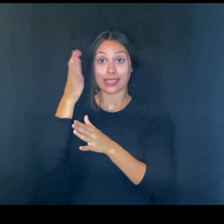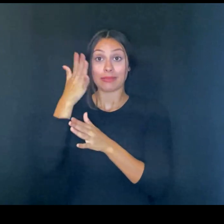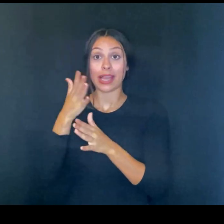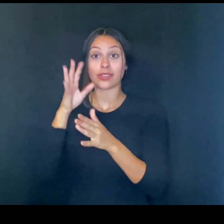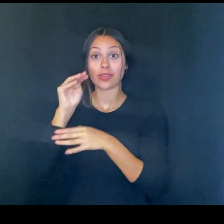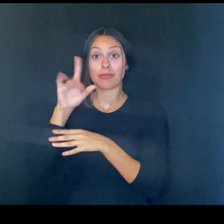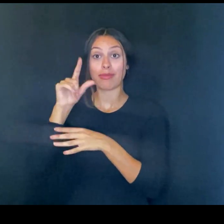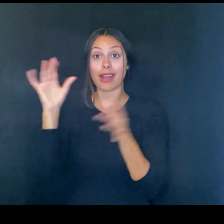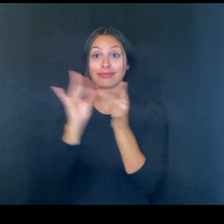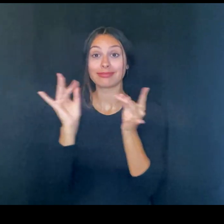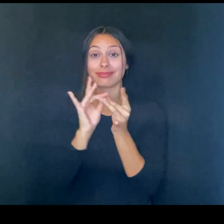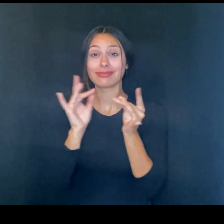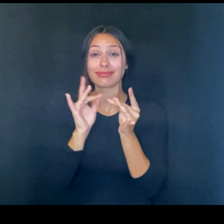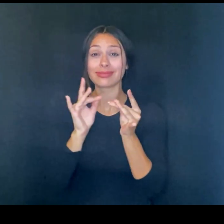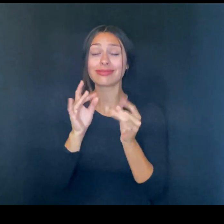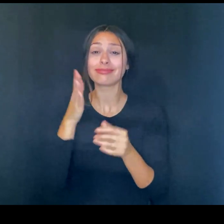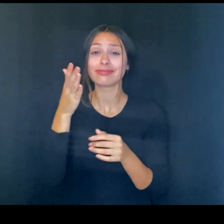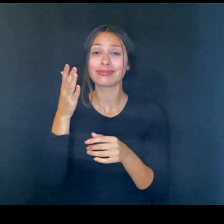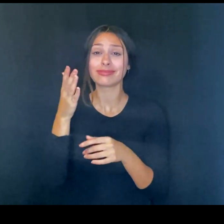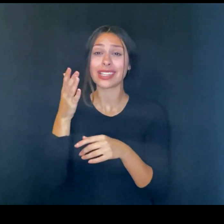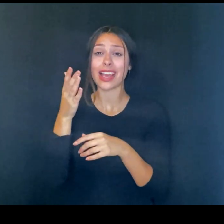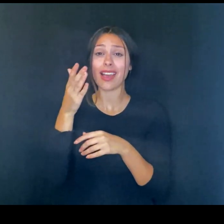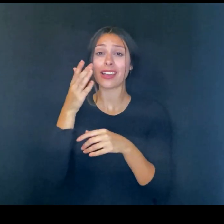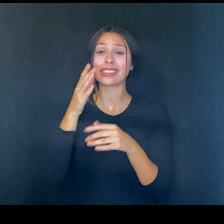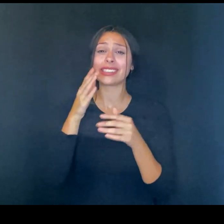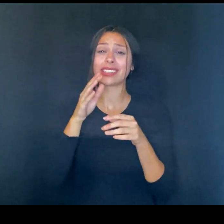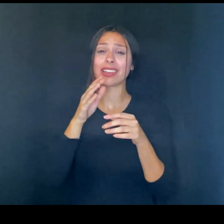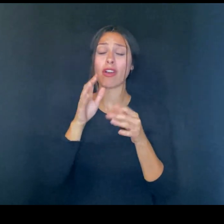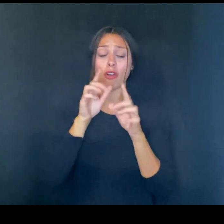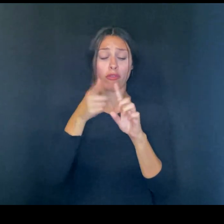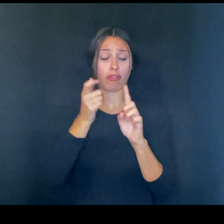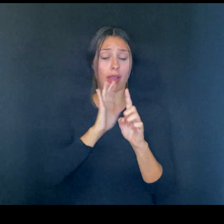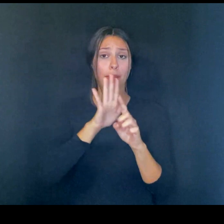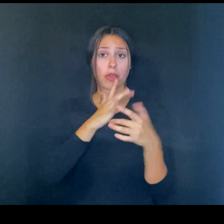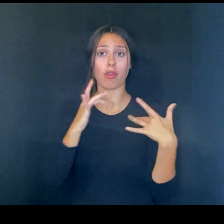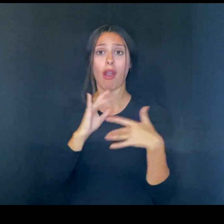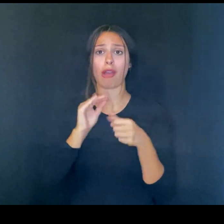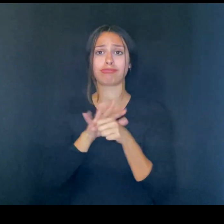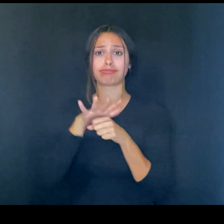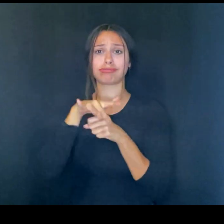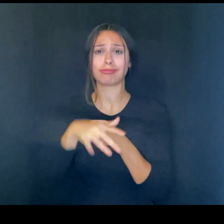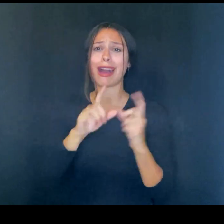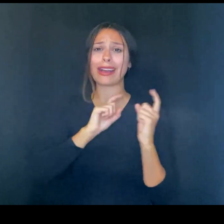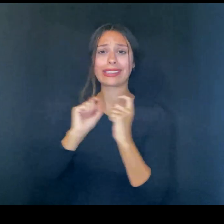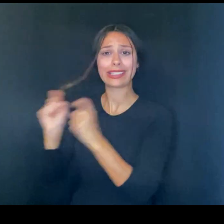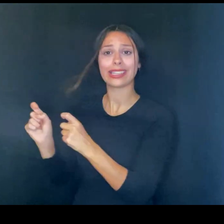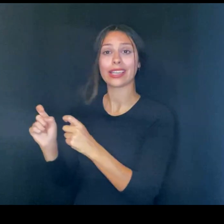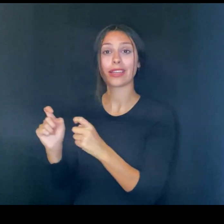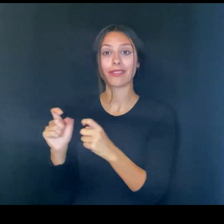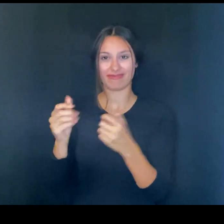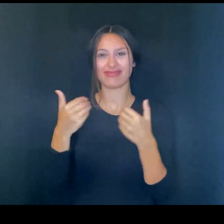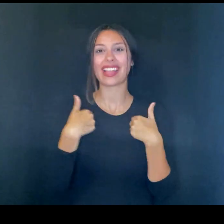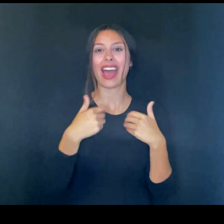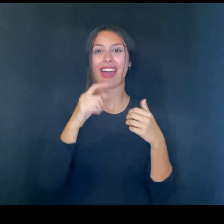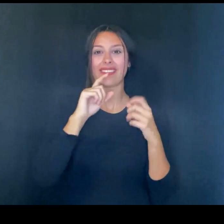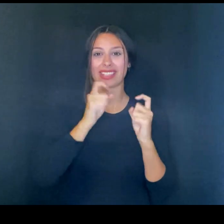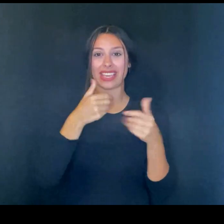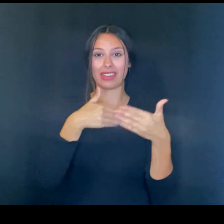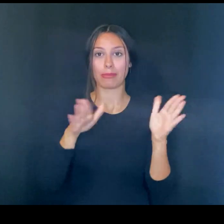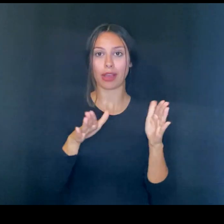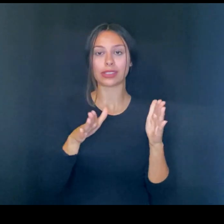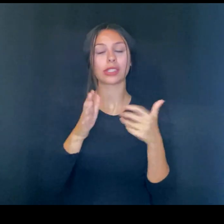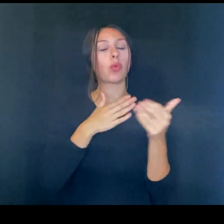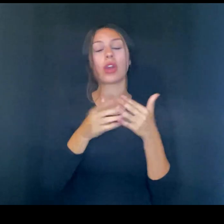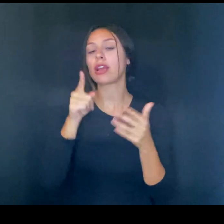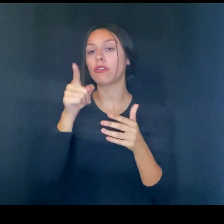Just giving, just may you just give out of the overflow of your heart. Amen. There are giving boxes at the exits and all around the room, but however you give, may you just give